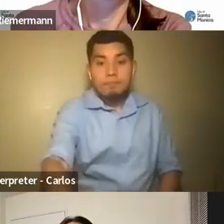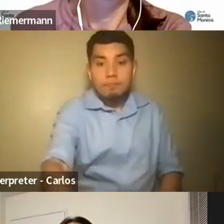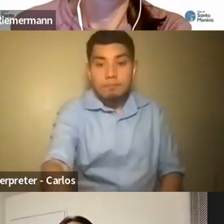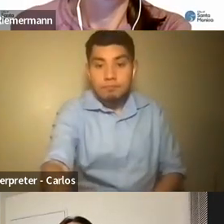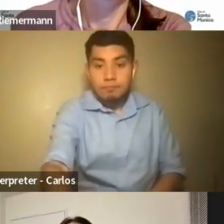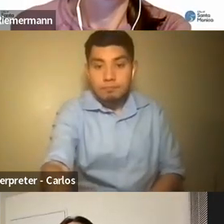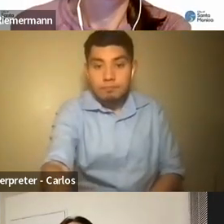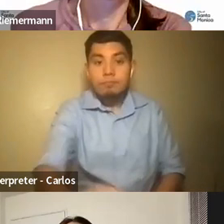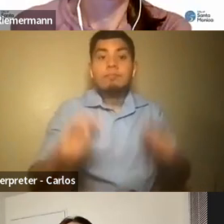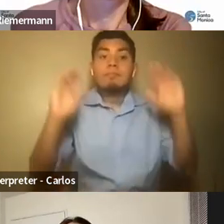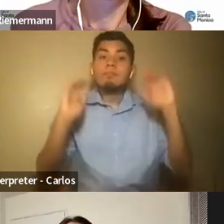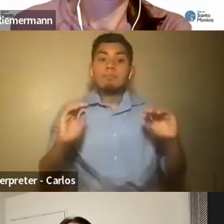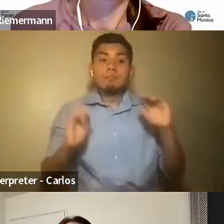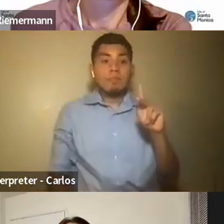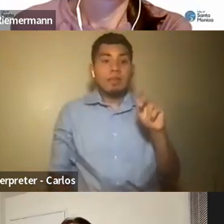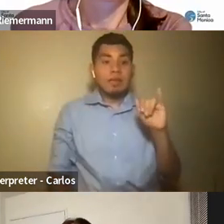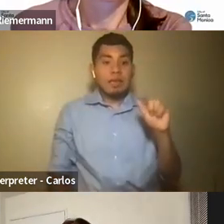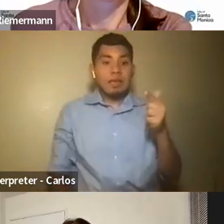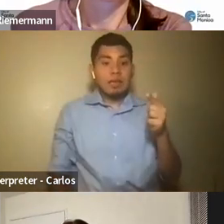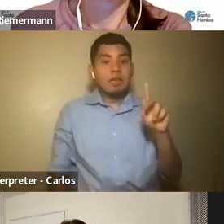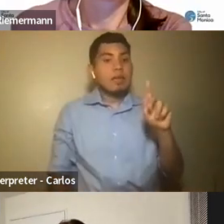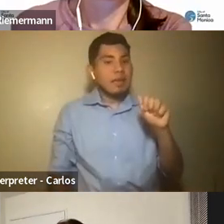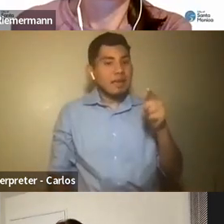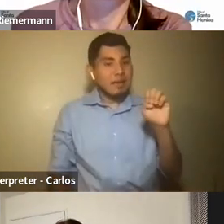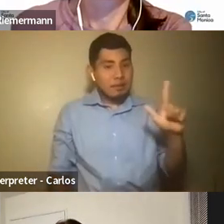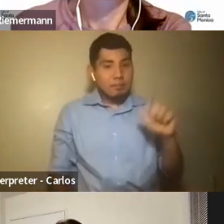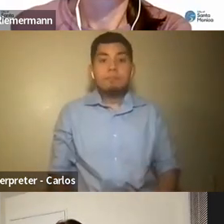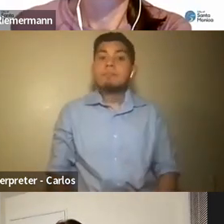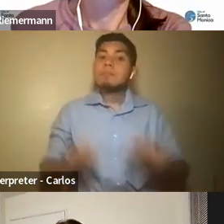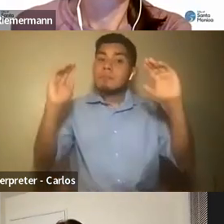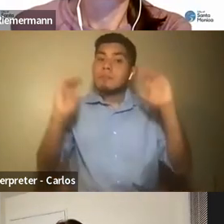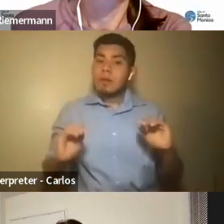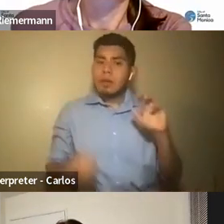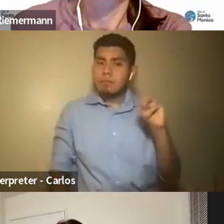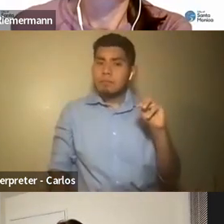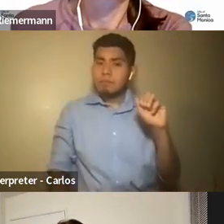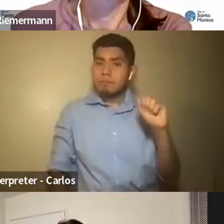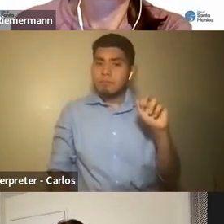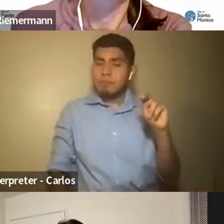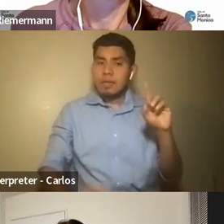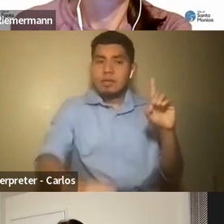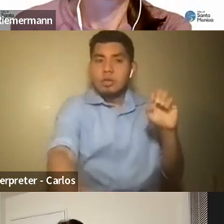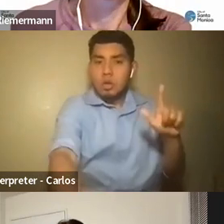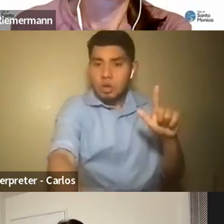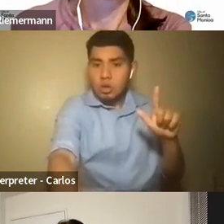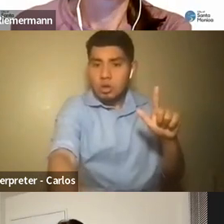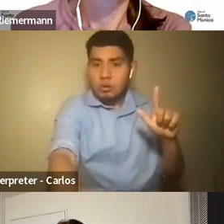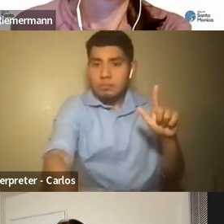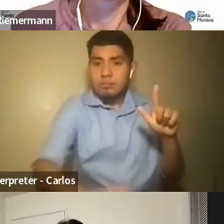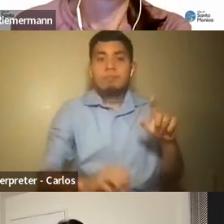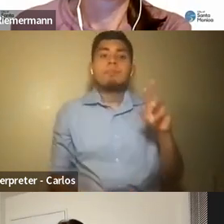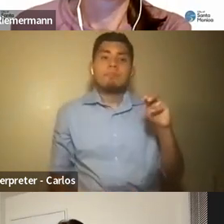Commissioner Cagle? Here. Commissioner Manville? Here. Commissioner